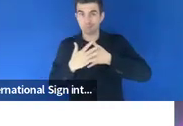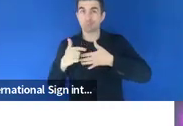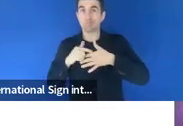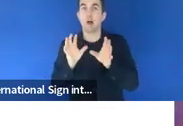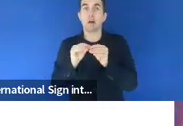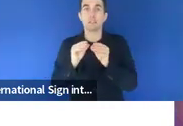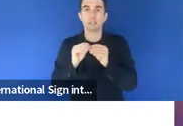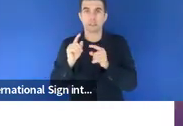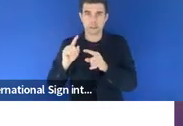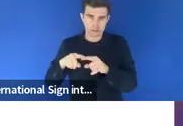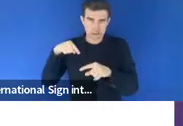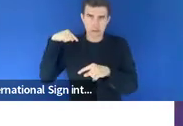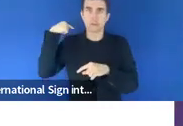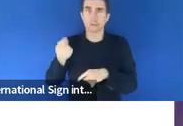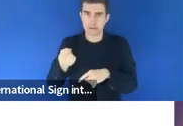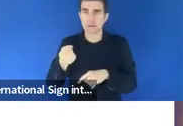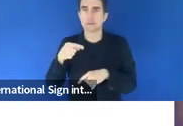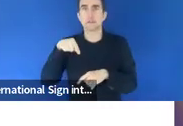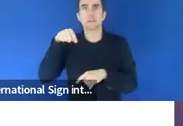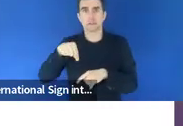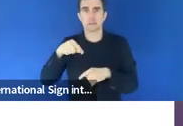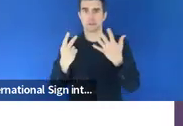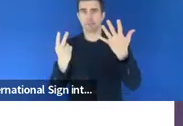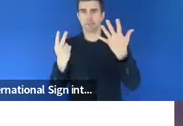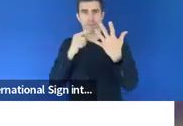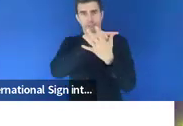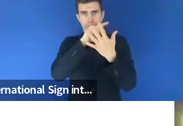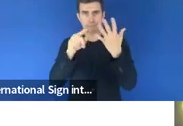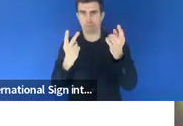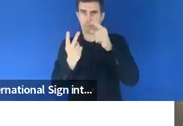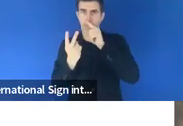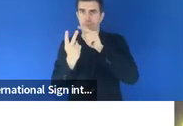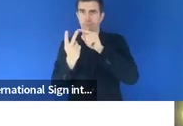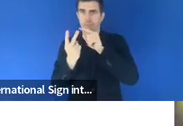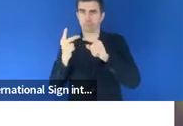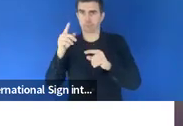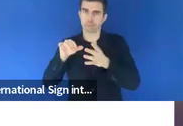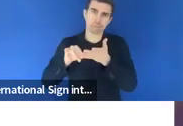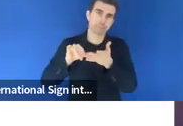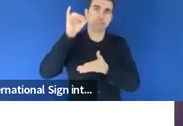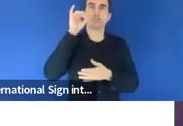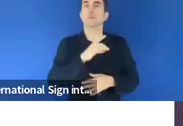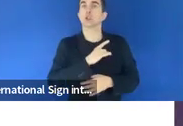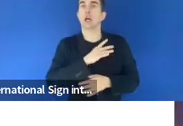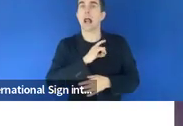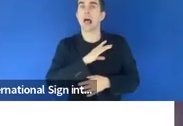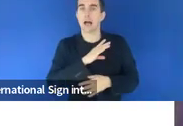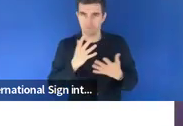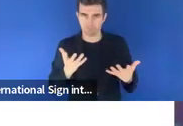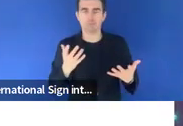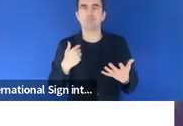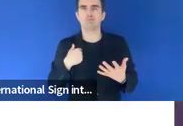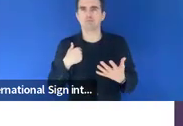will be presenting three different workshops and speeches at this event. It's going to be very